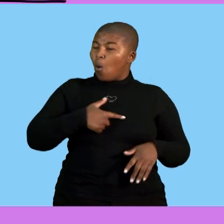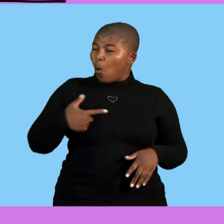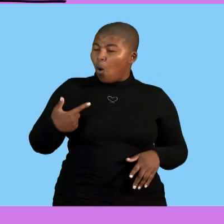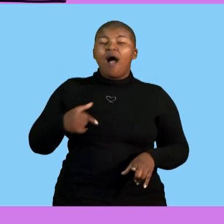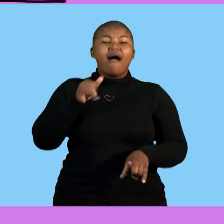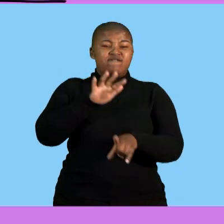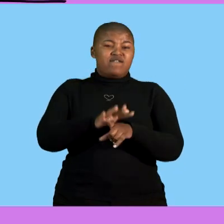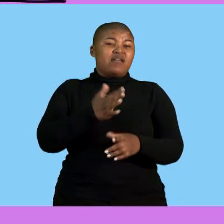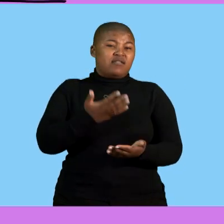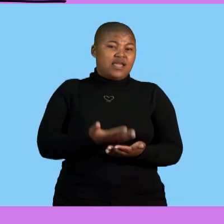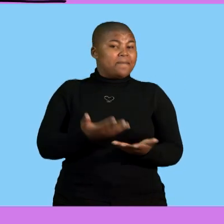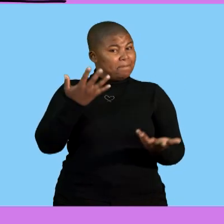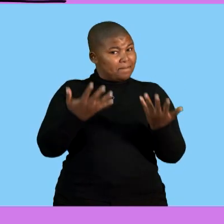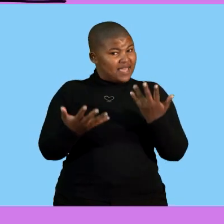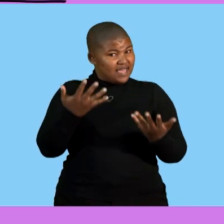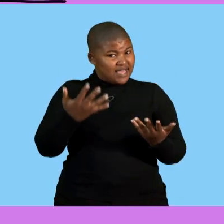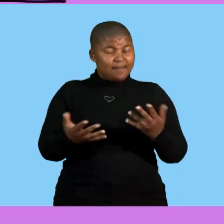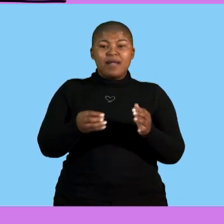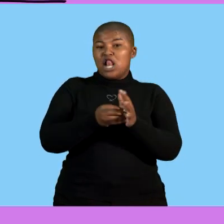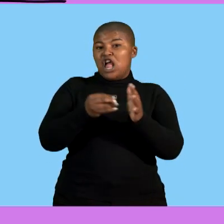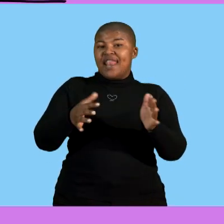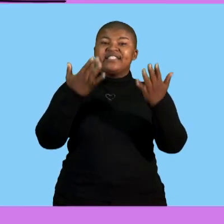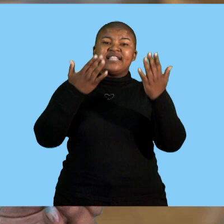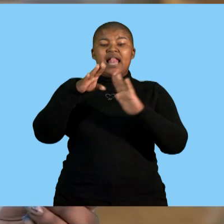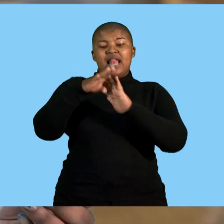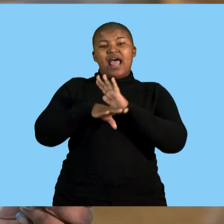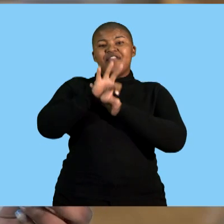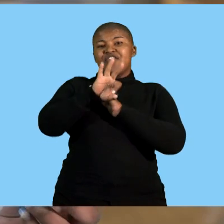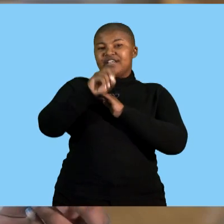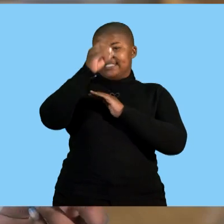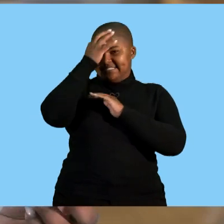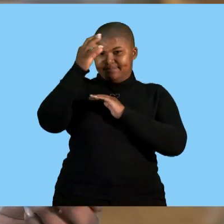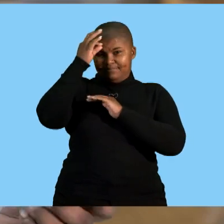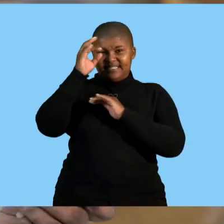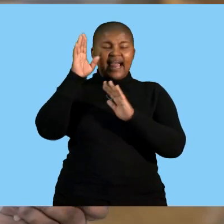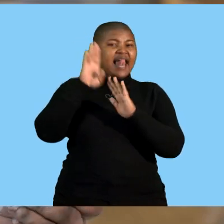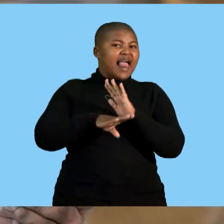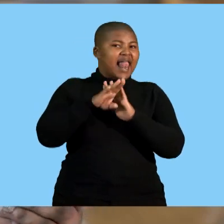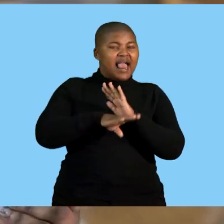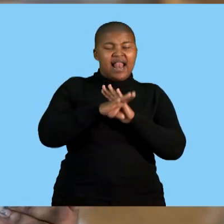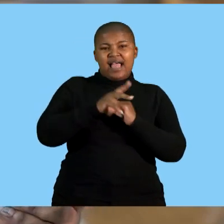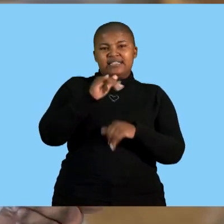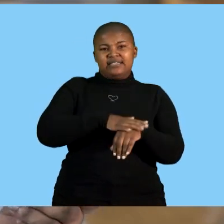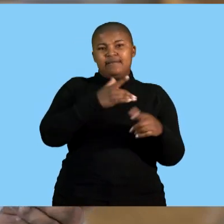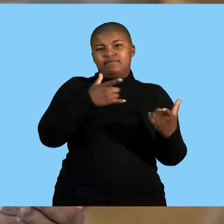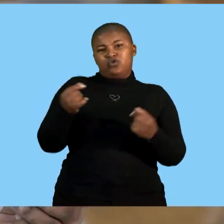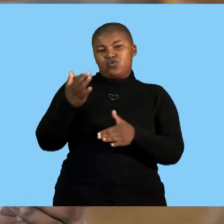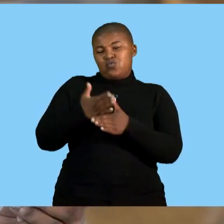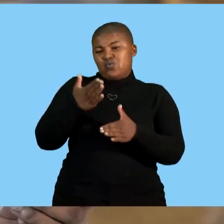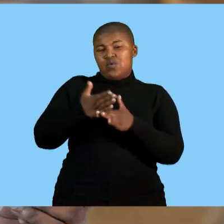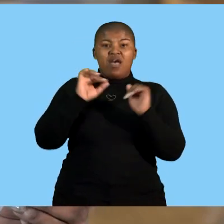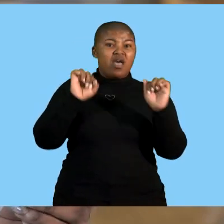learners could be studying less than 30 minutes, whereby now they'll be spending less time doing their